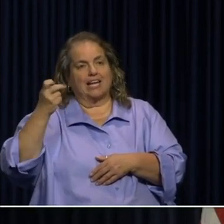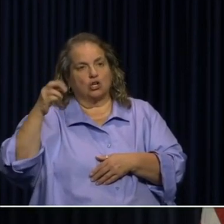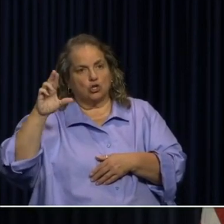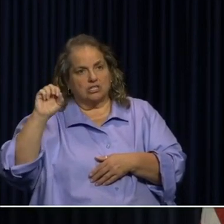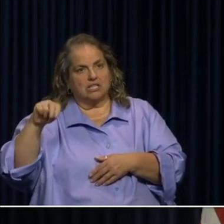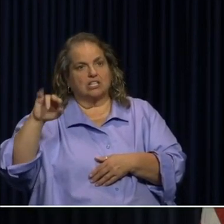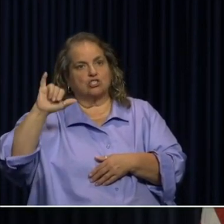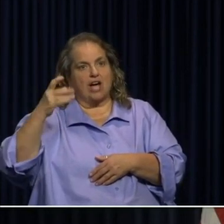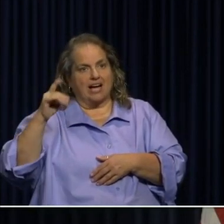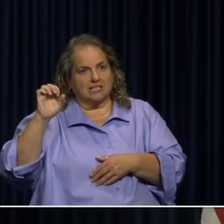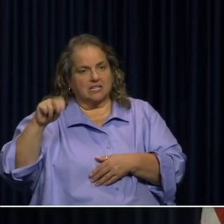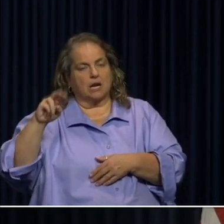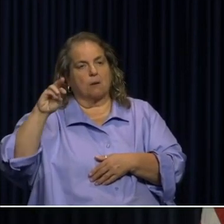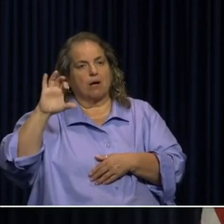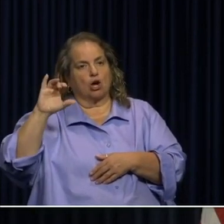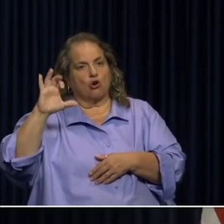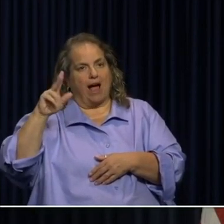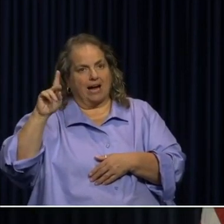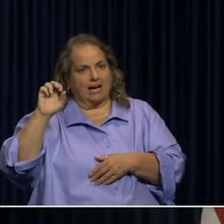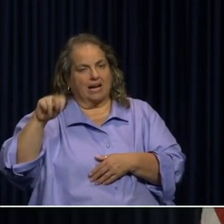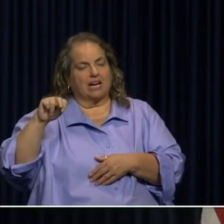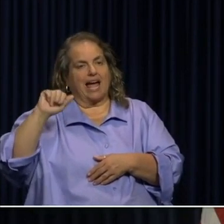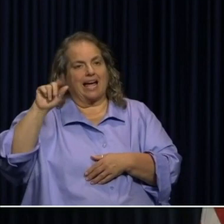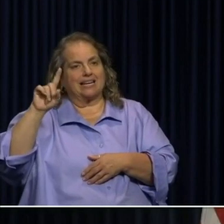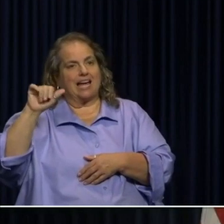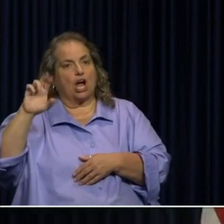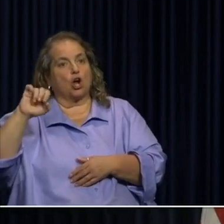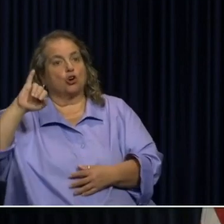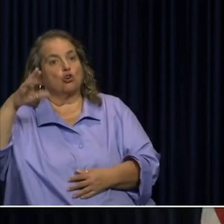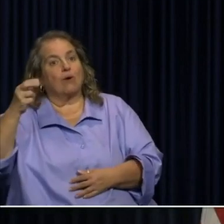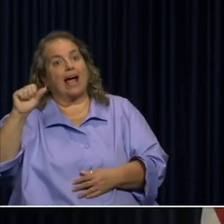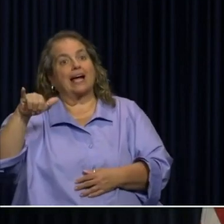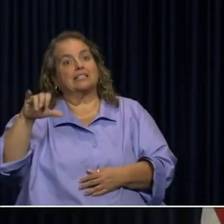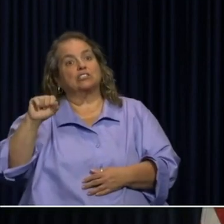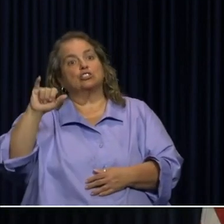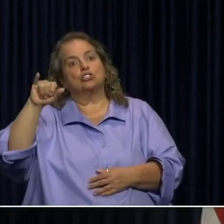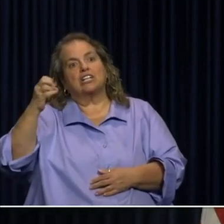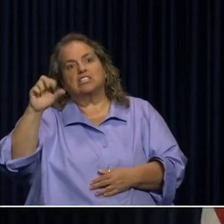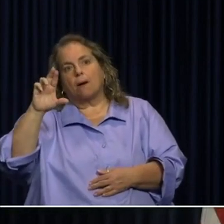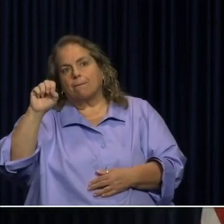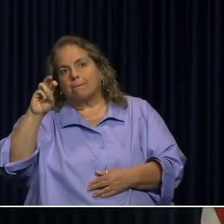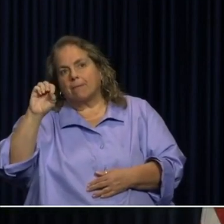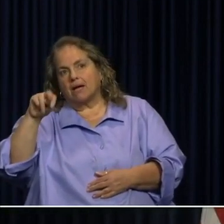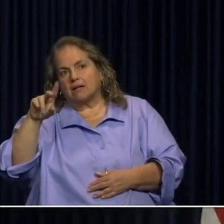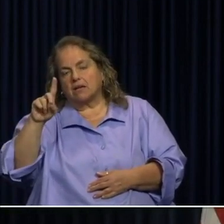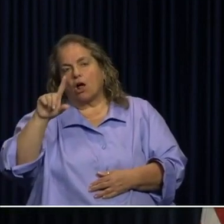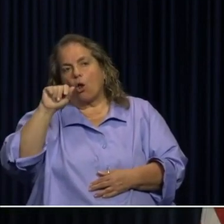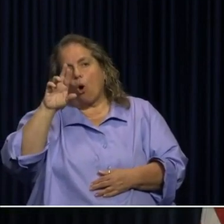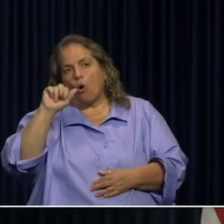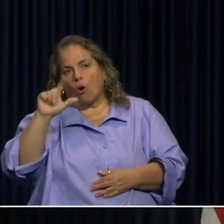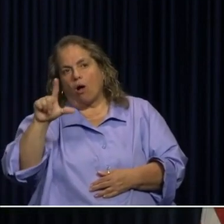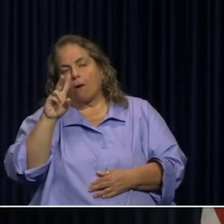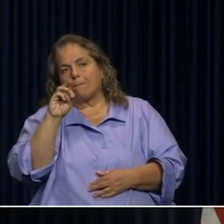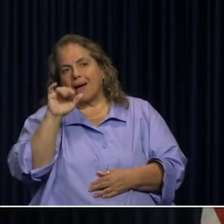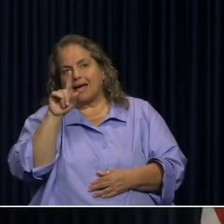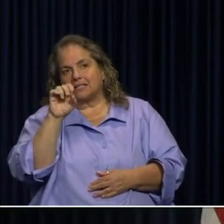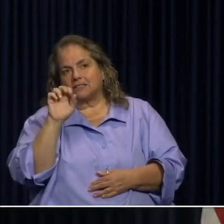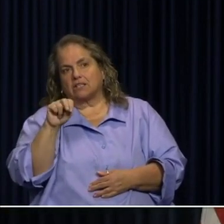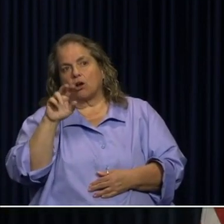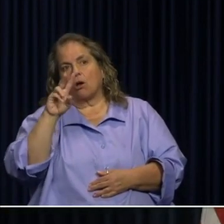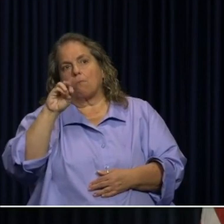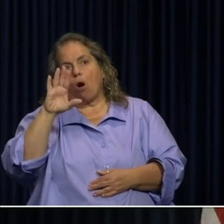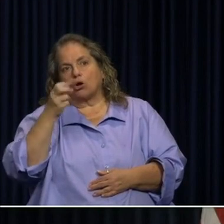Jackson, McCracken, 2 from Adair, Boone, Graves, Jessamine, Laurel, Madison, Marshall, Ohio,